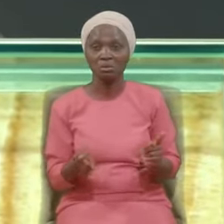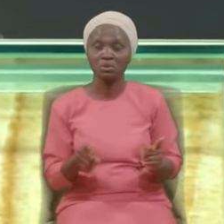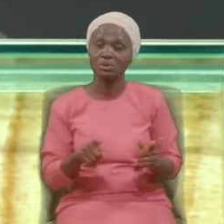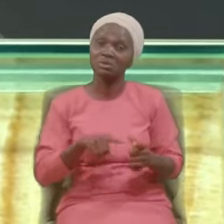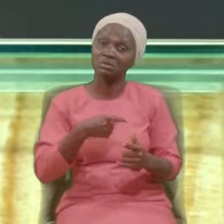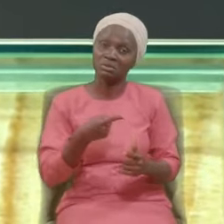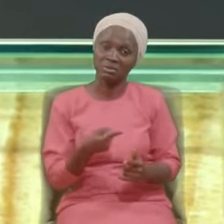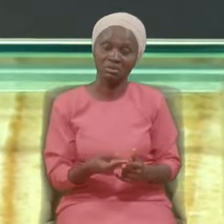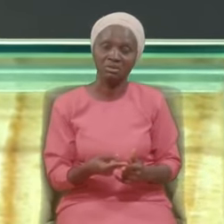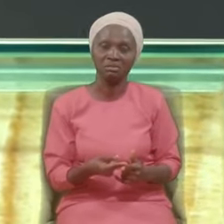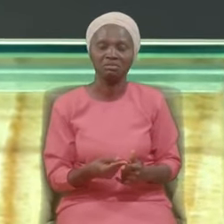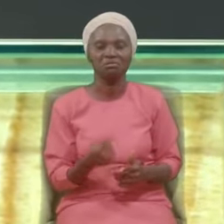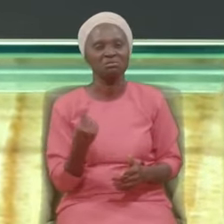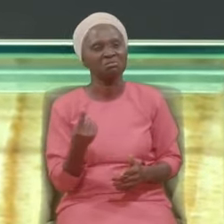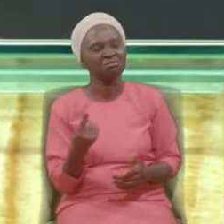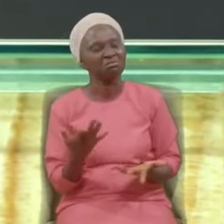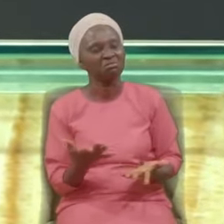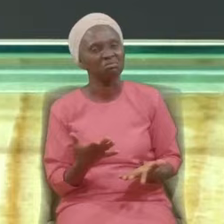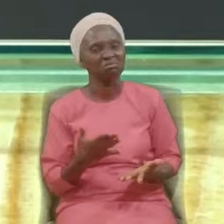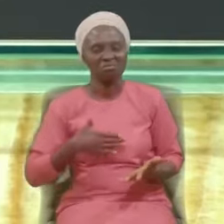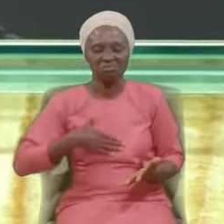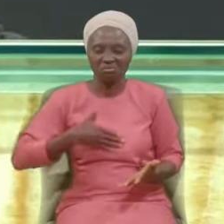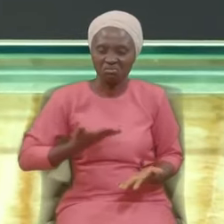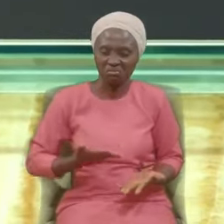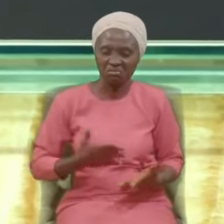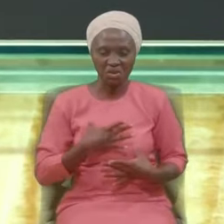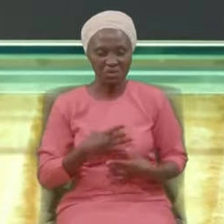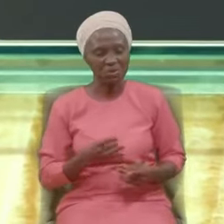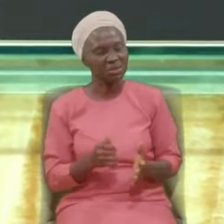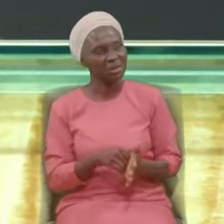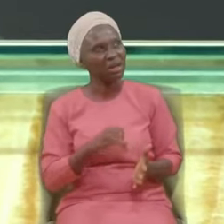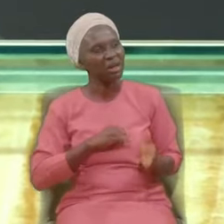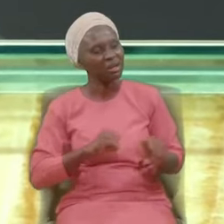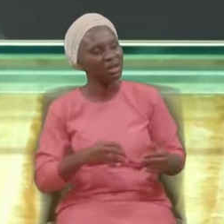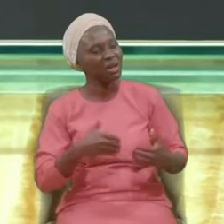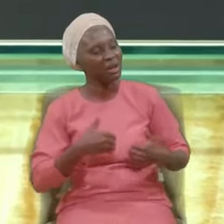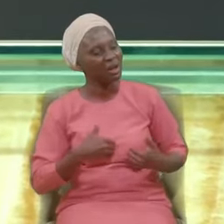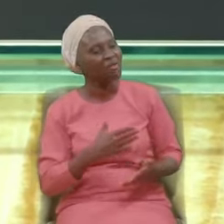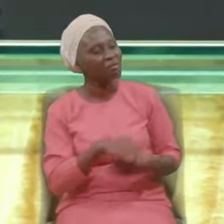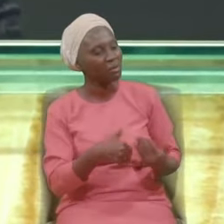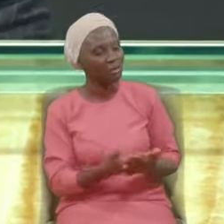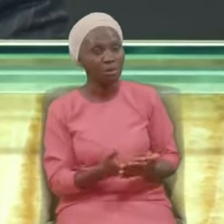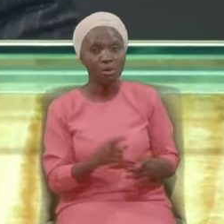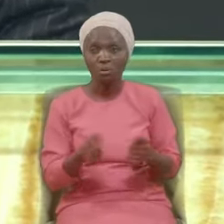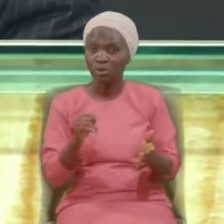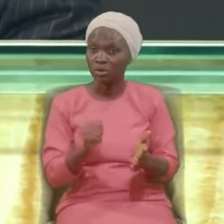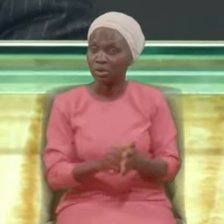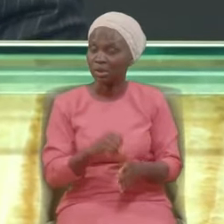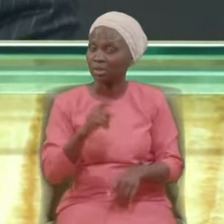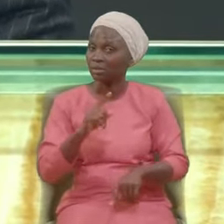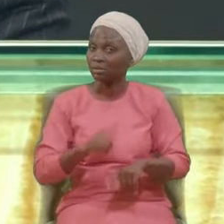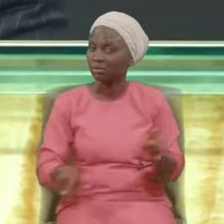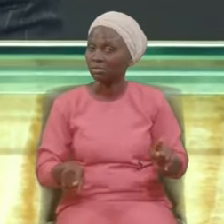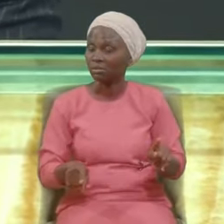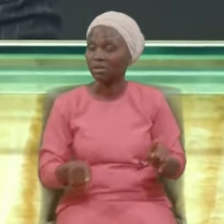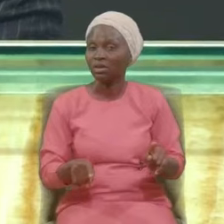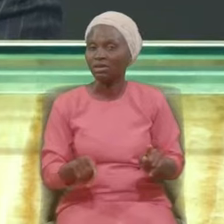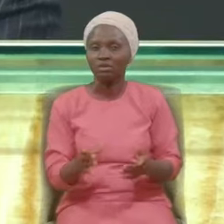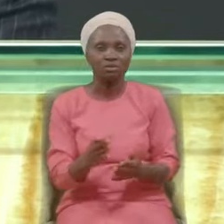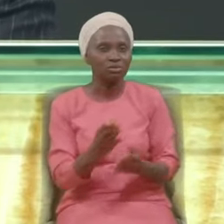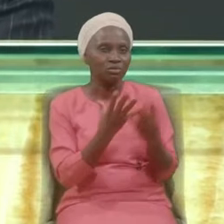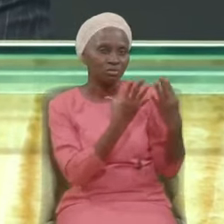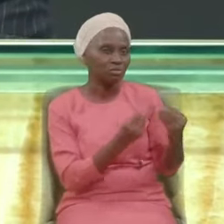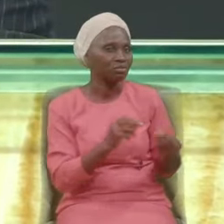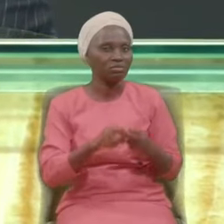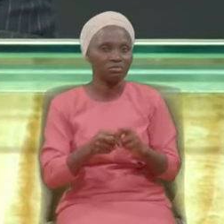wishing, I wish I could have all, that doesn't solve the problem. David went to God in